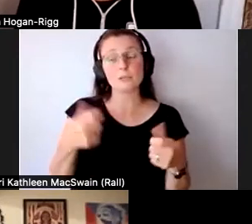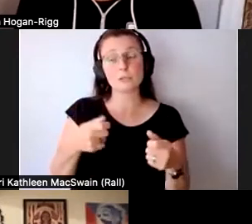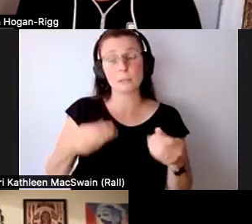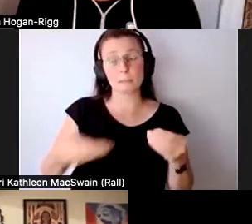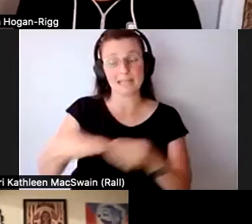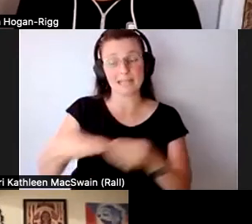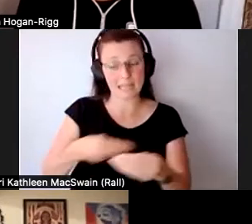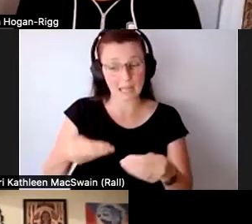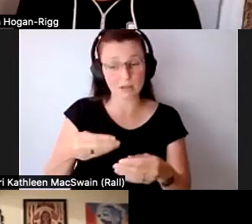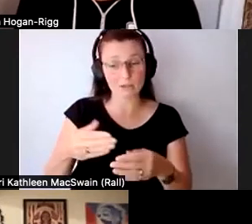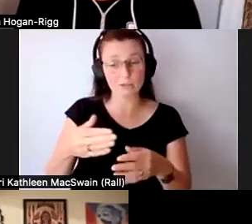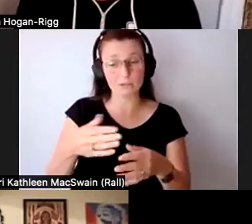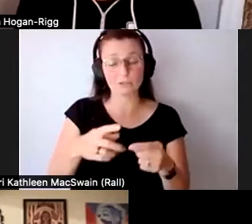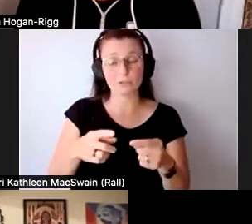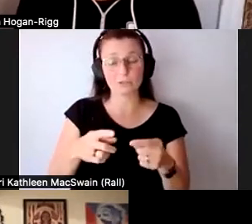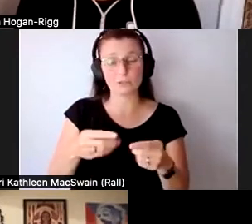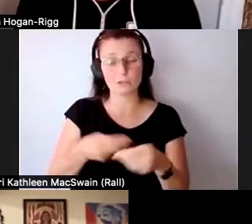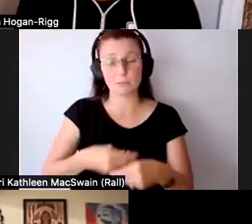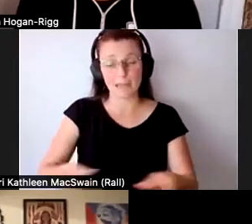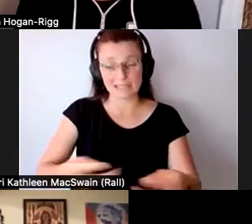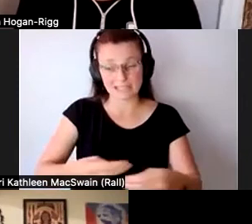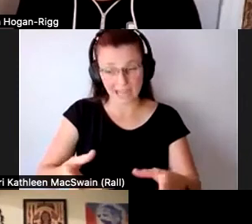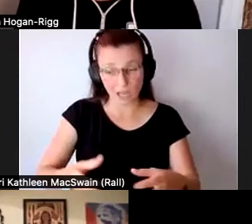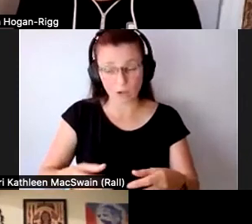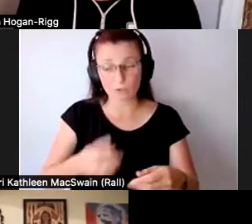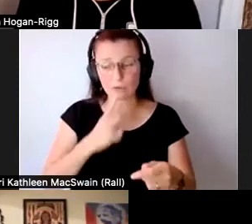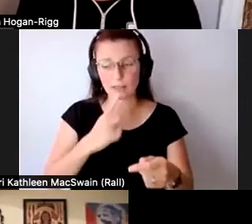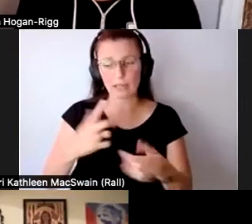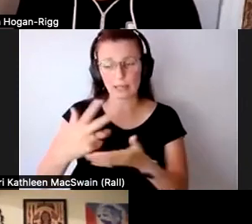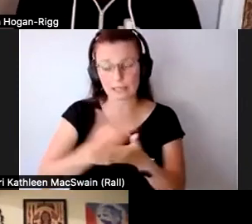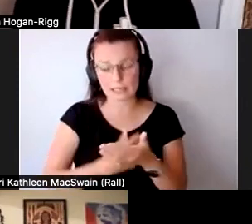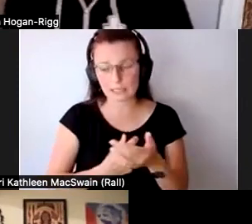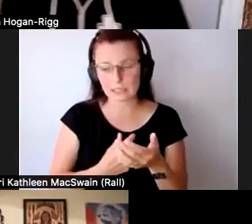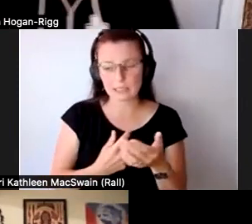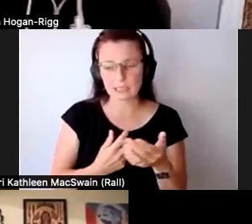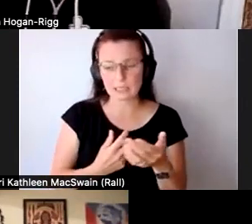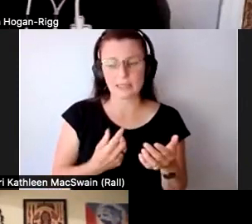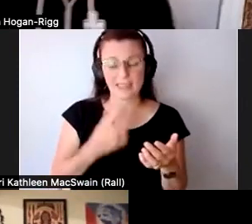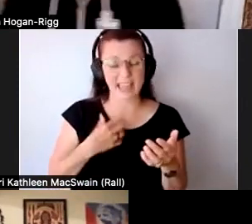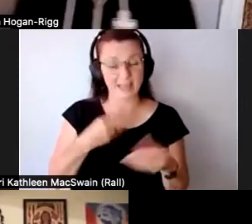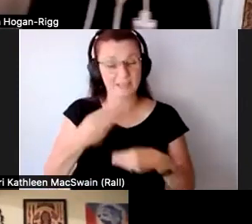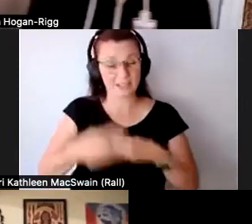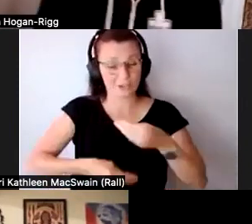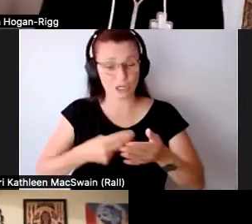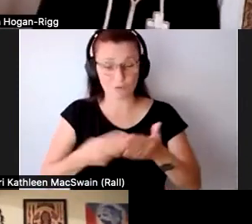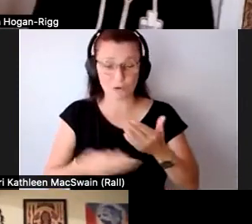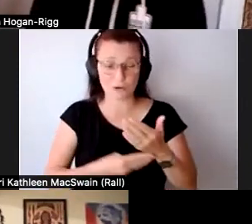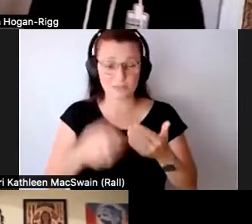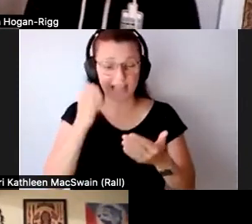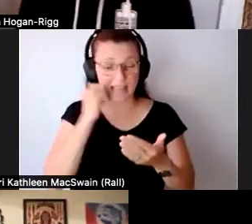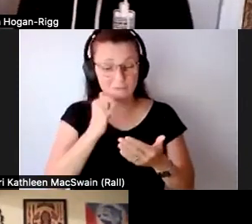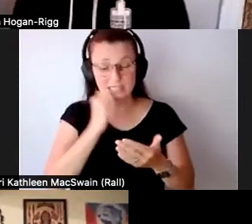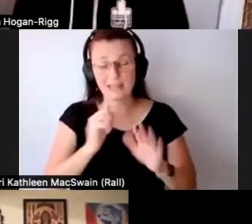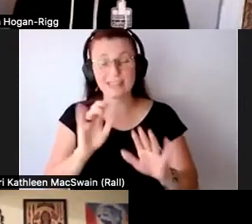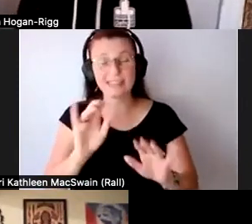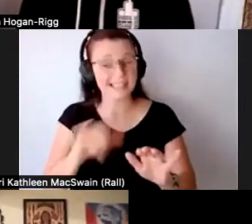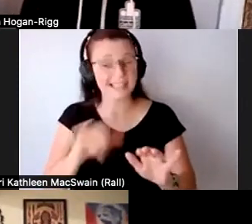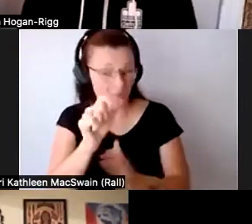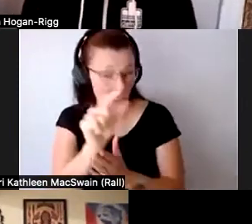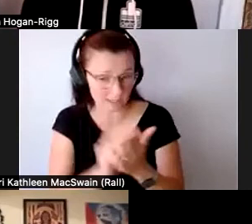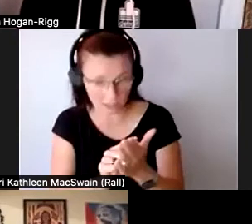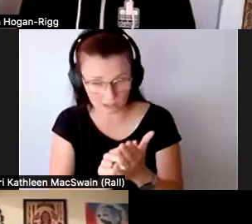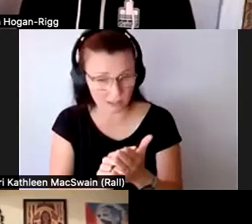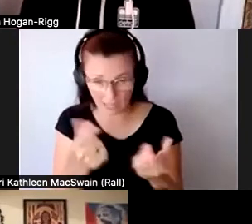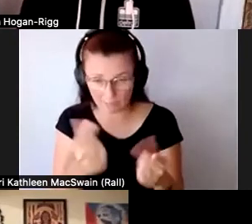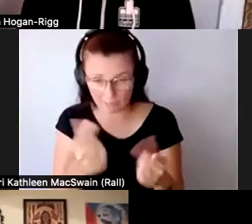illegal. It is something that we are allowed to do in the state. We do it through our syringe exchange programs every single day. When someone is in